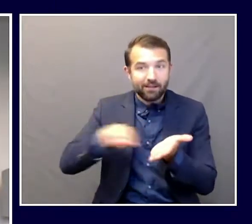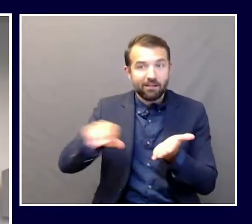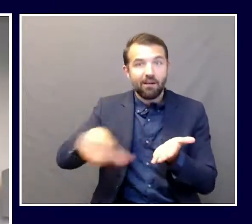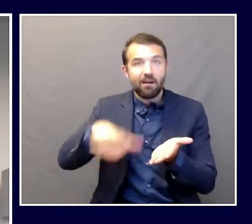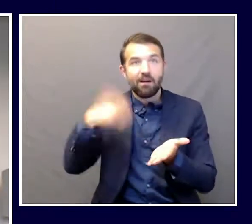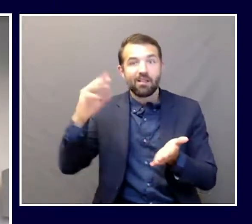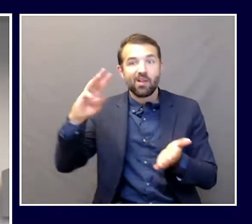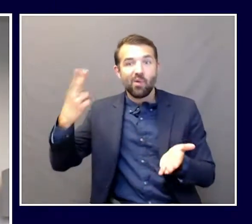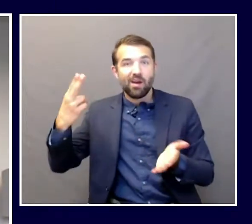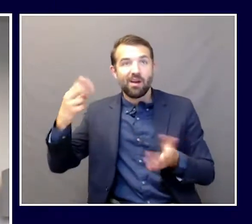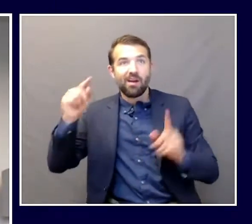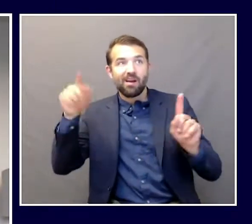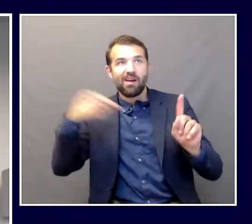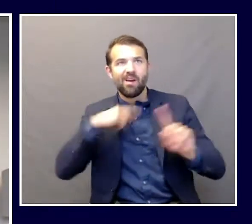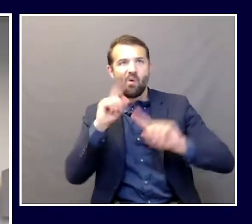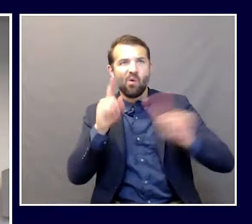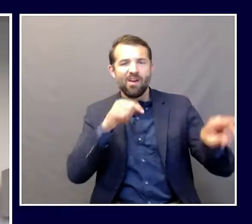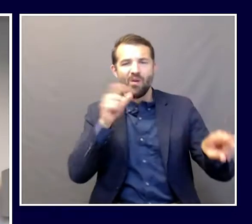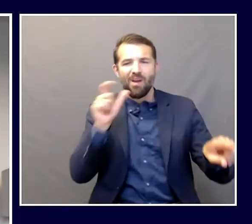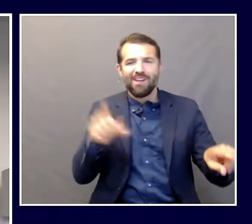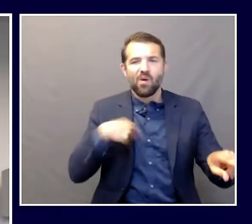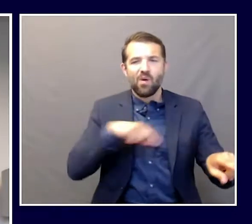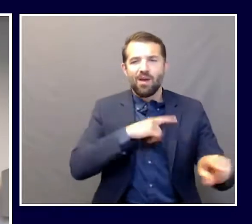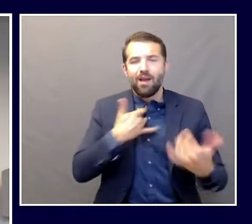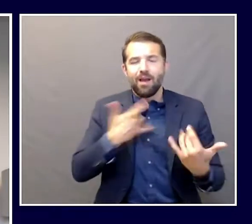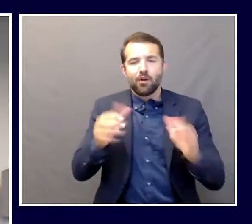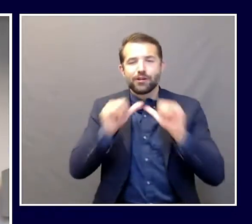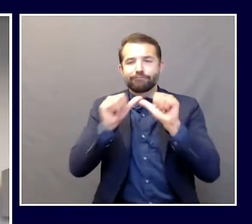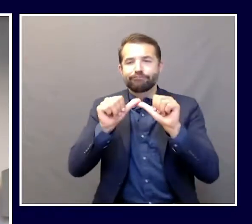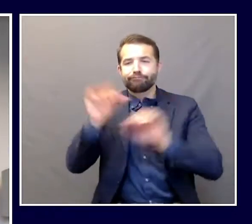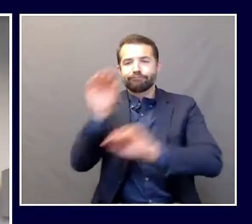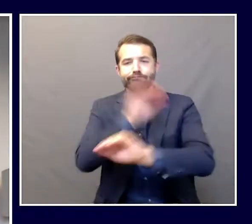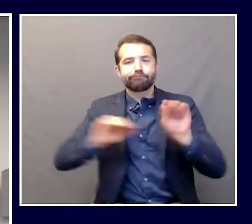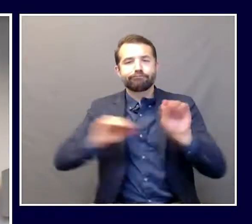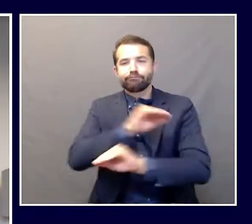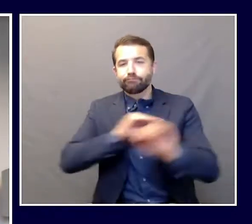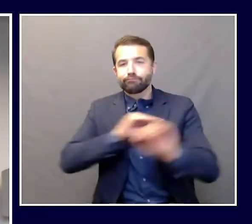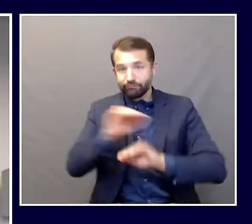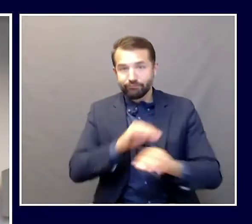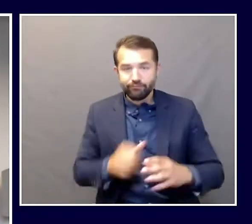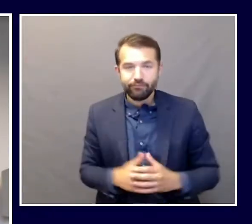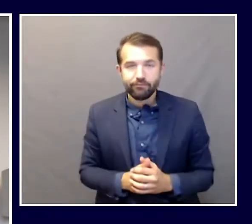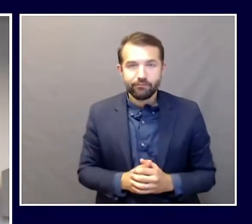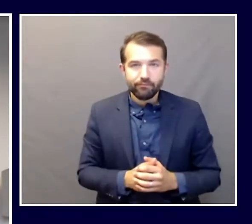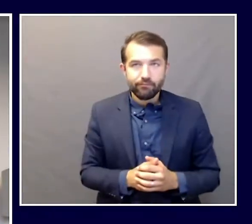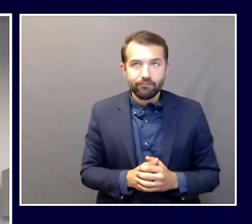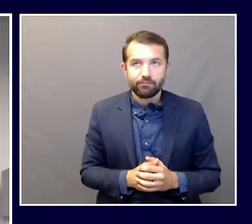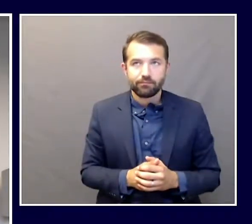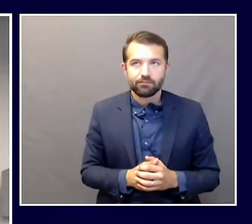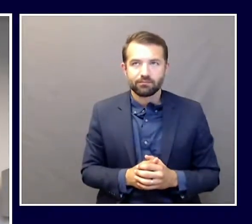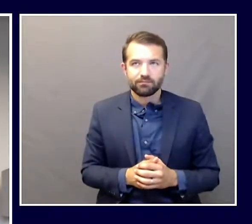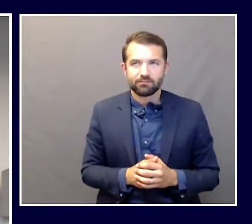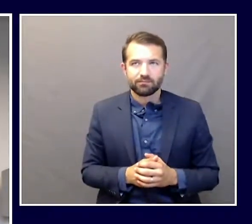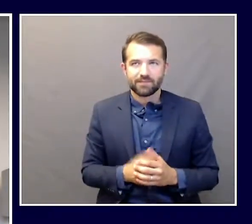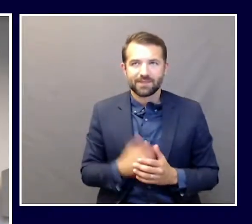And do you have numbers at all for how many doses that is, or how many doses have come in from other